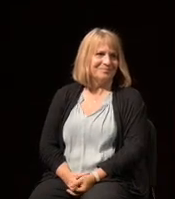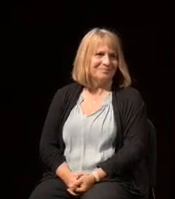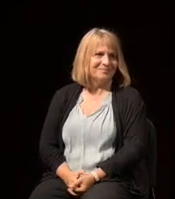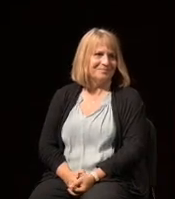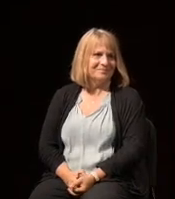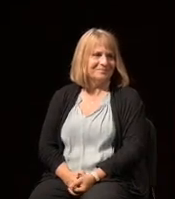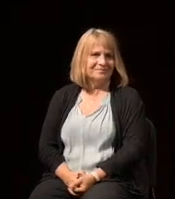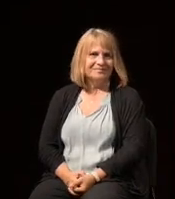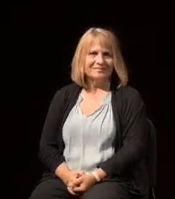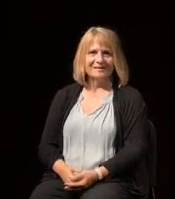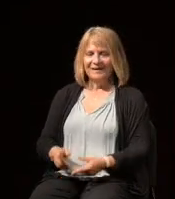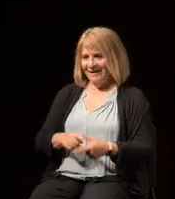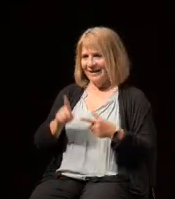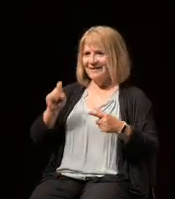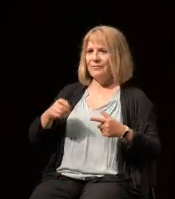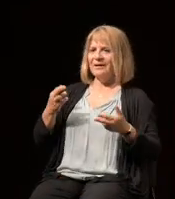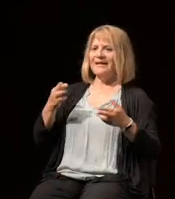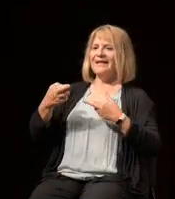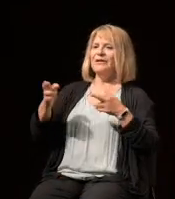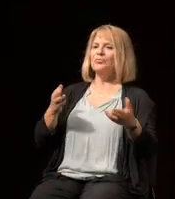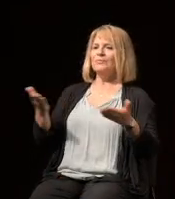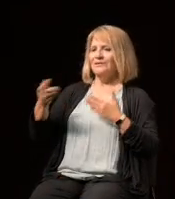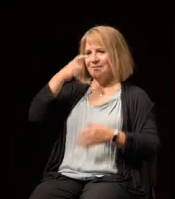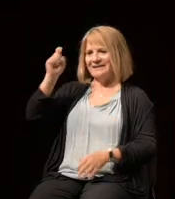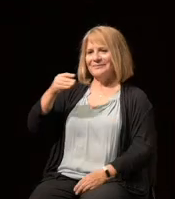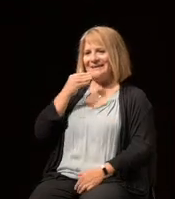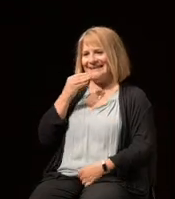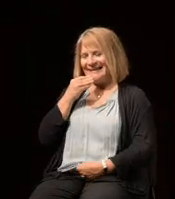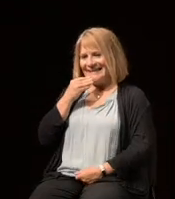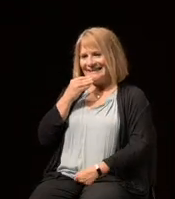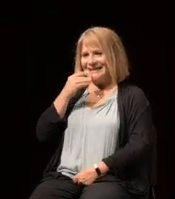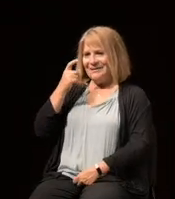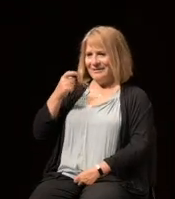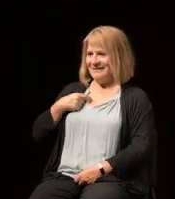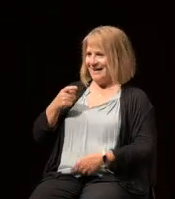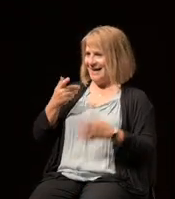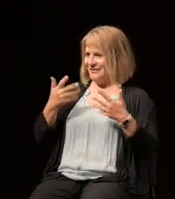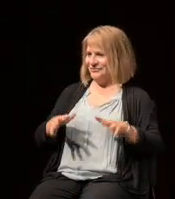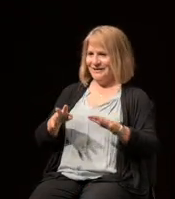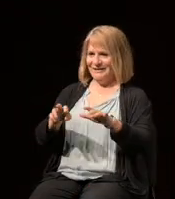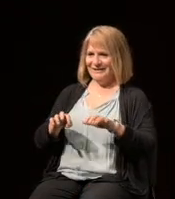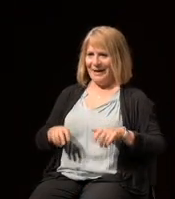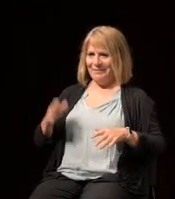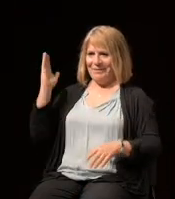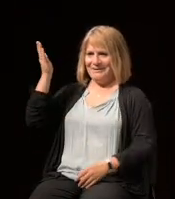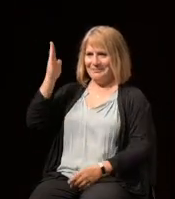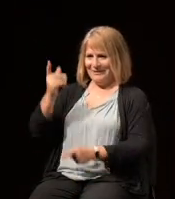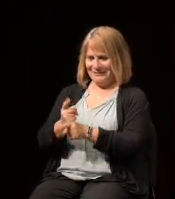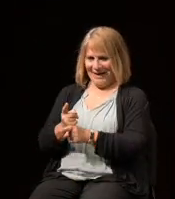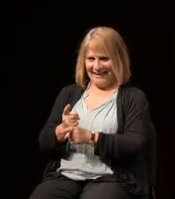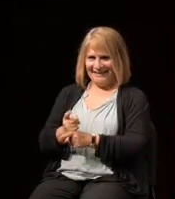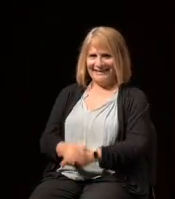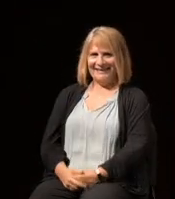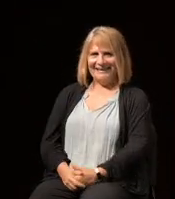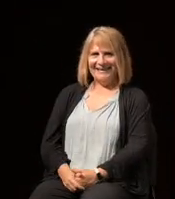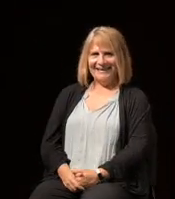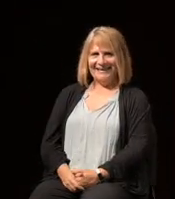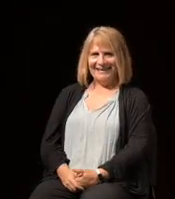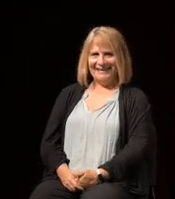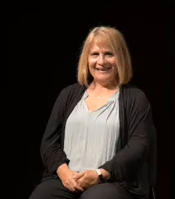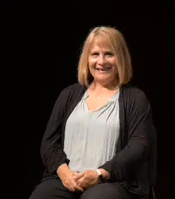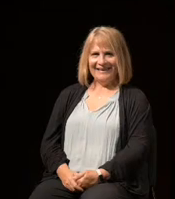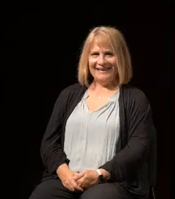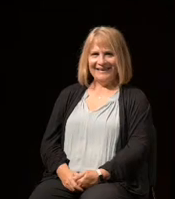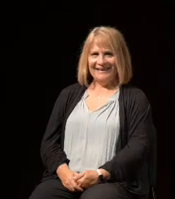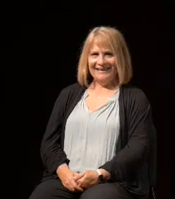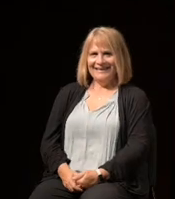And then we had to have room service because we had to eat because, you know, I had to finish writing this speech, right? So Gavin